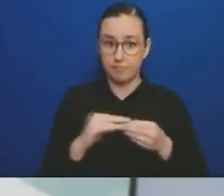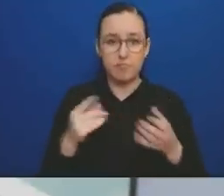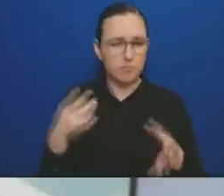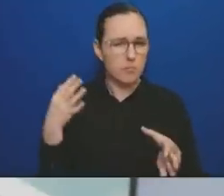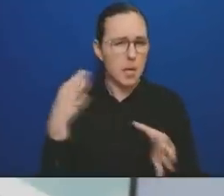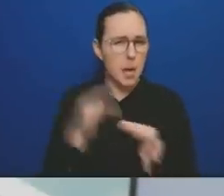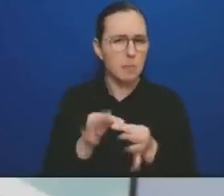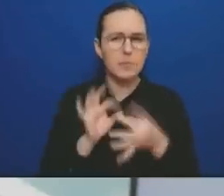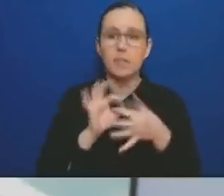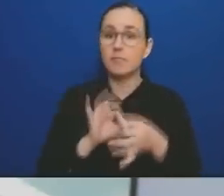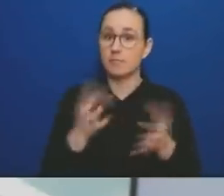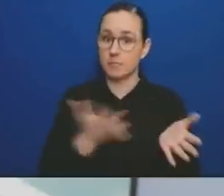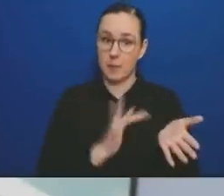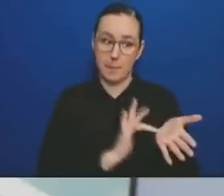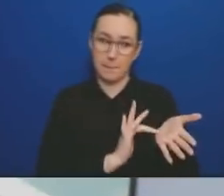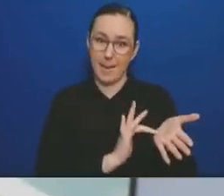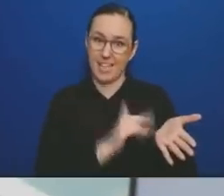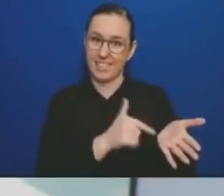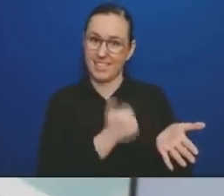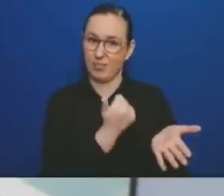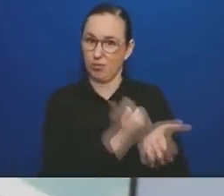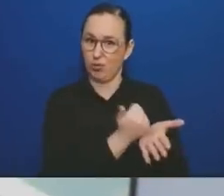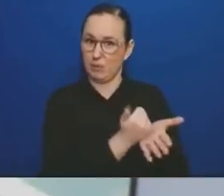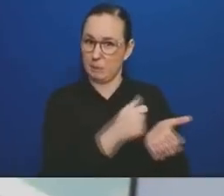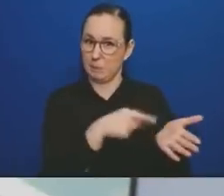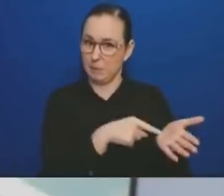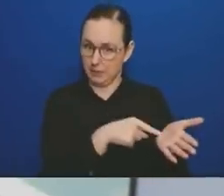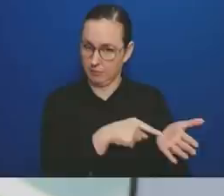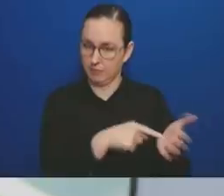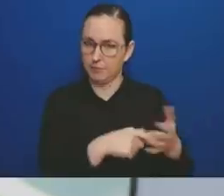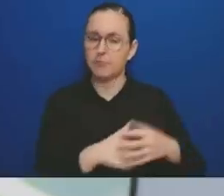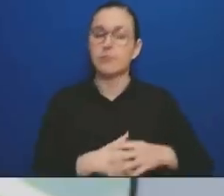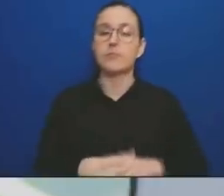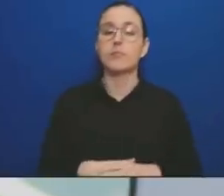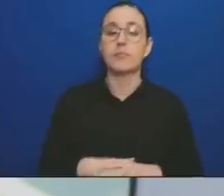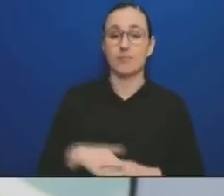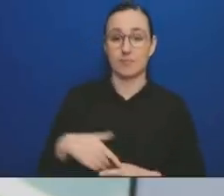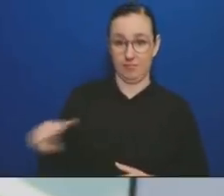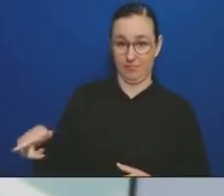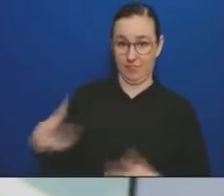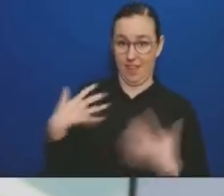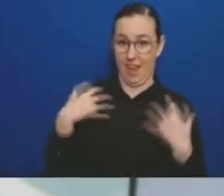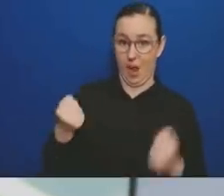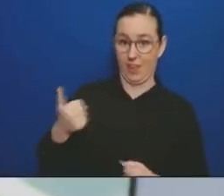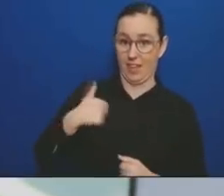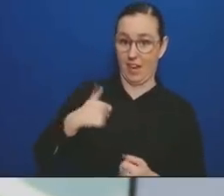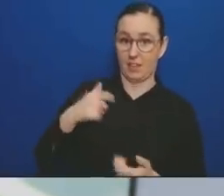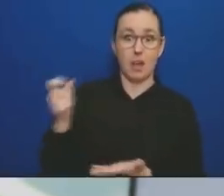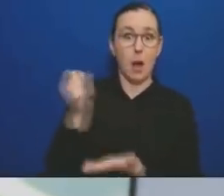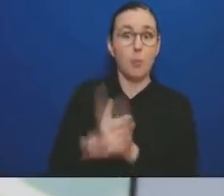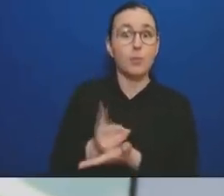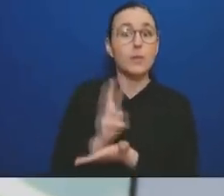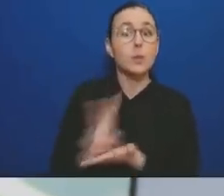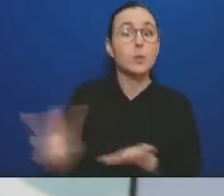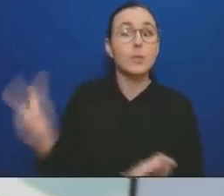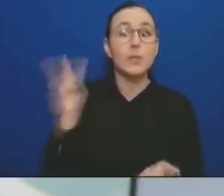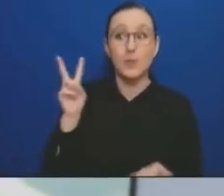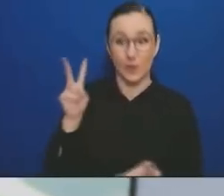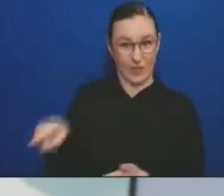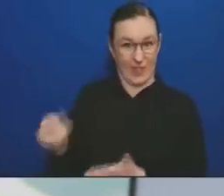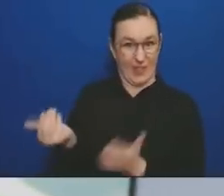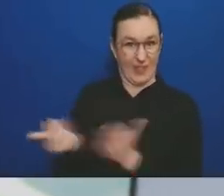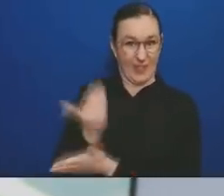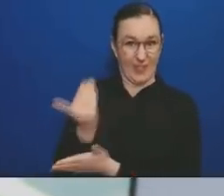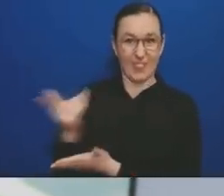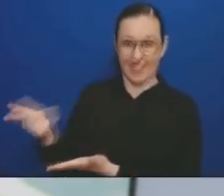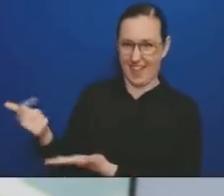about our treatment update. So as you know, 2 weeks ago, Health Canada approved another tool that we have